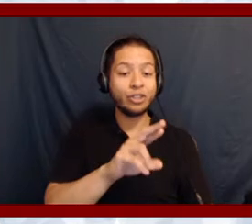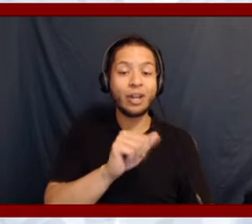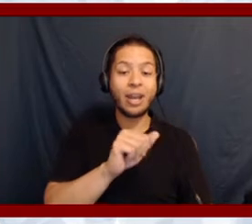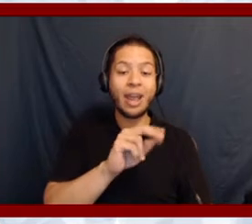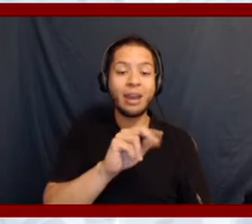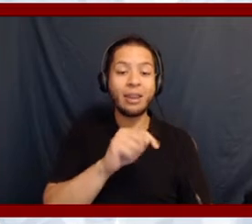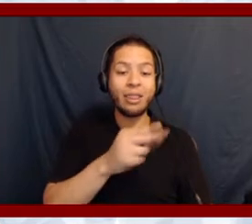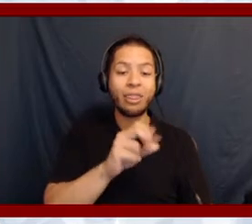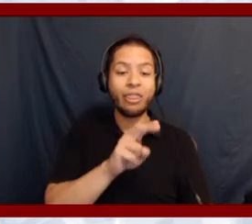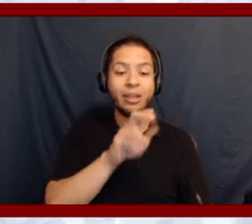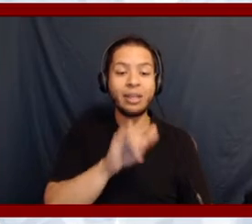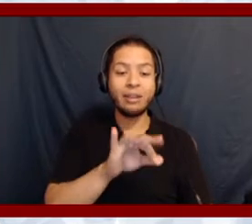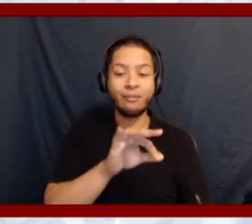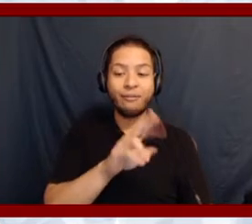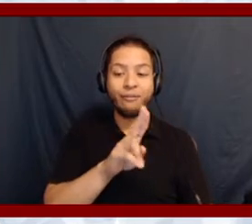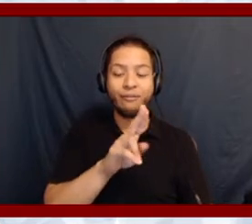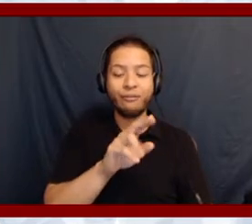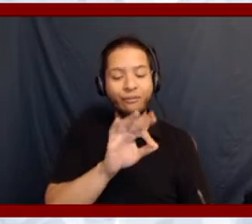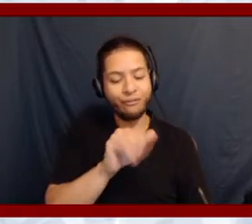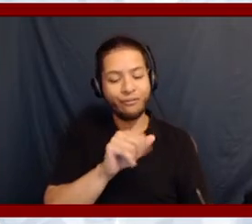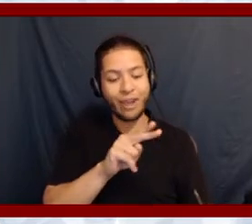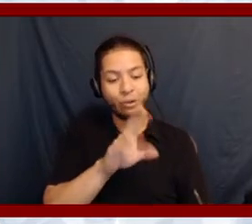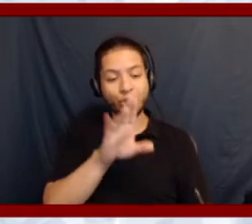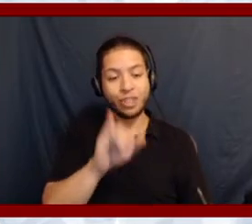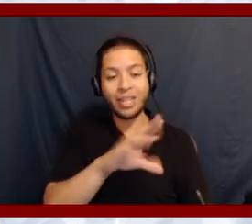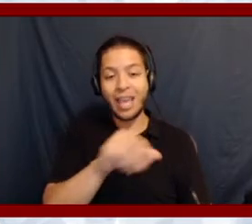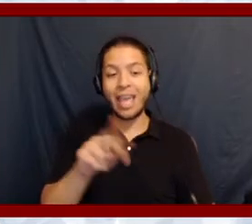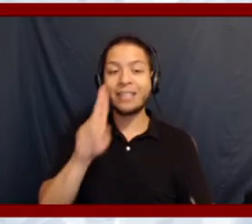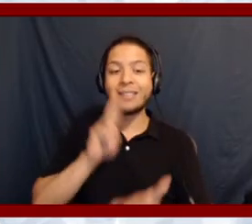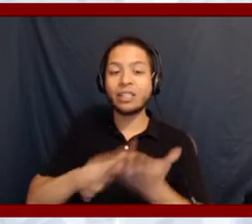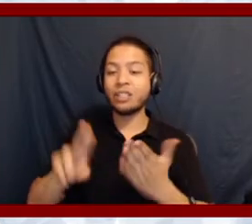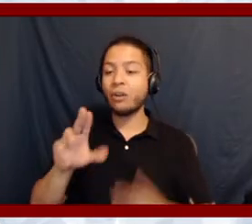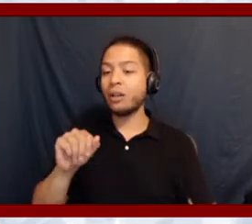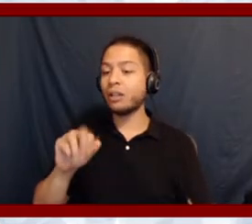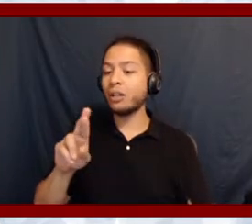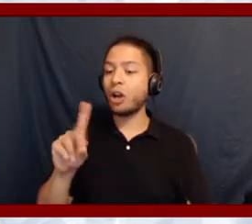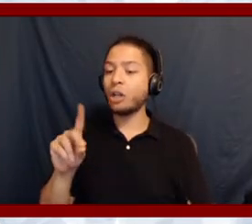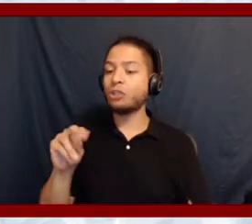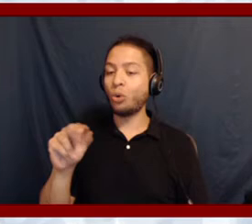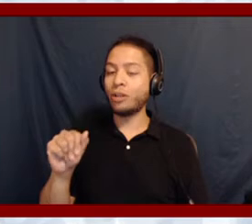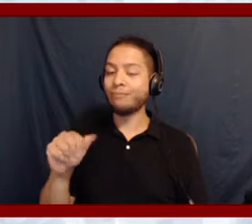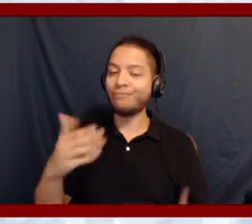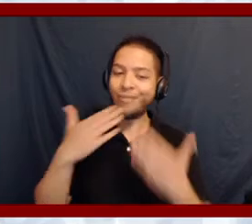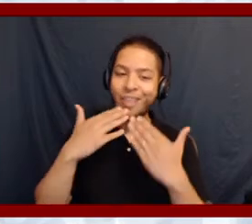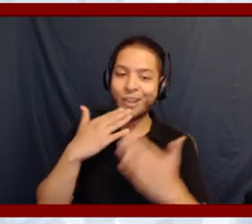and Secretary Miguel Cardona. Thank you, everyone.